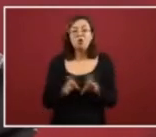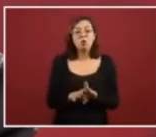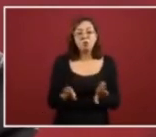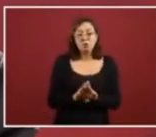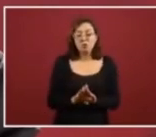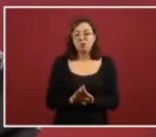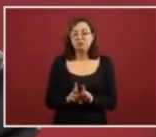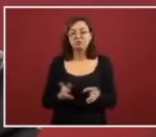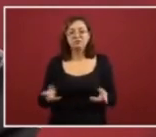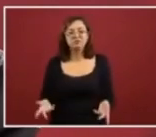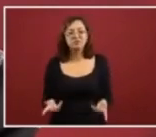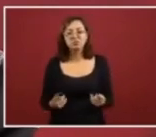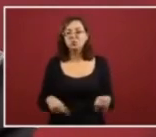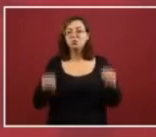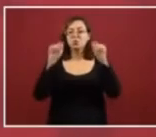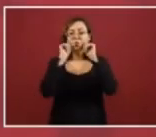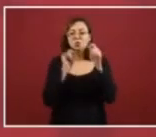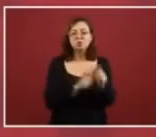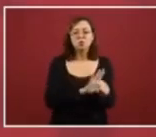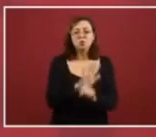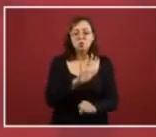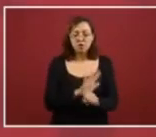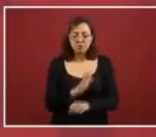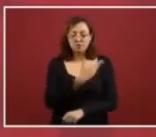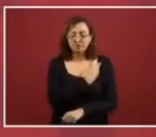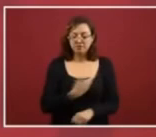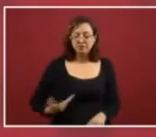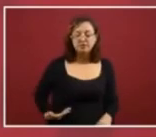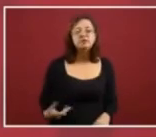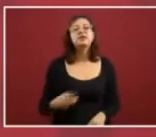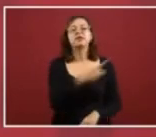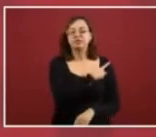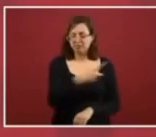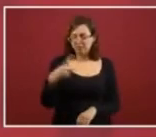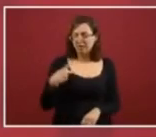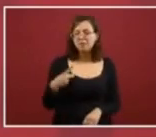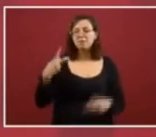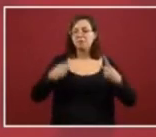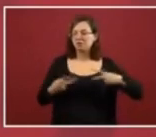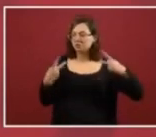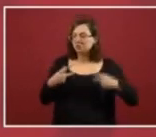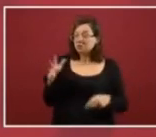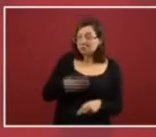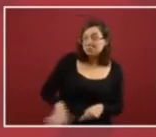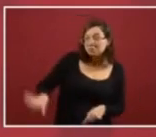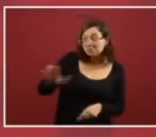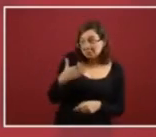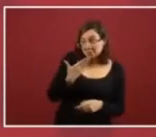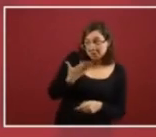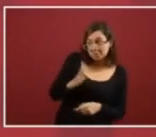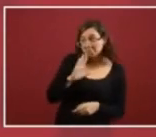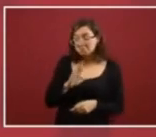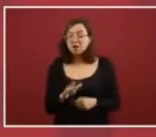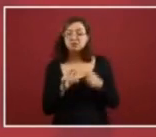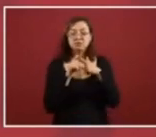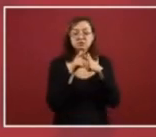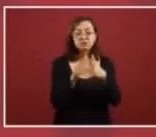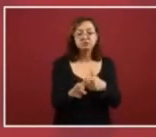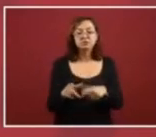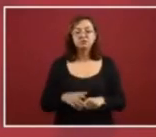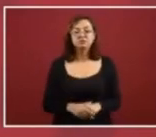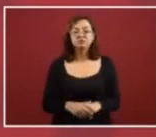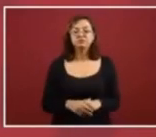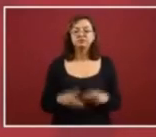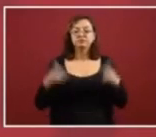any president that is in turn tiene que someterse a la revocación del mandato. Has to submit to the revocation of mandate. Y el pueblo and